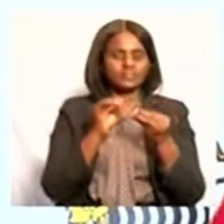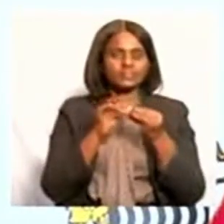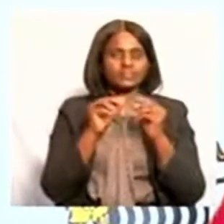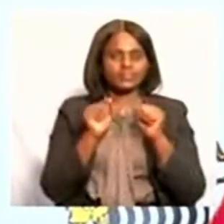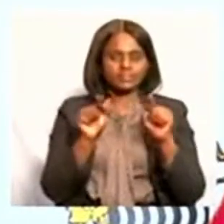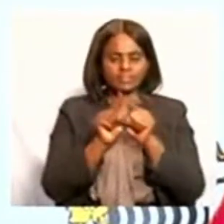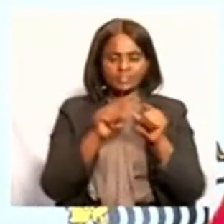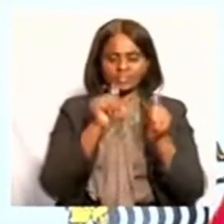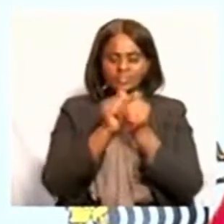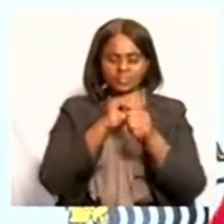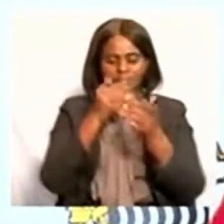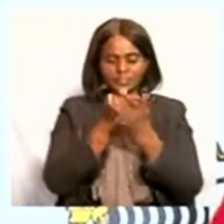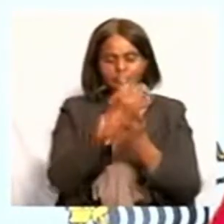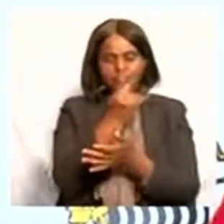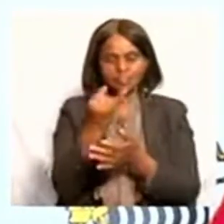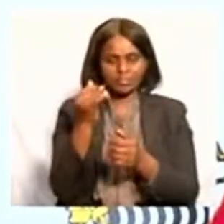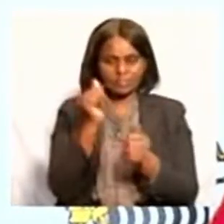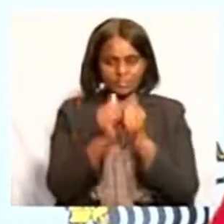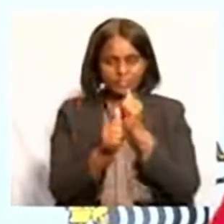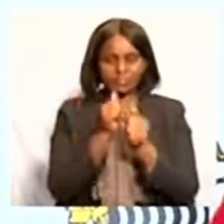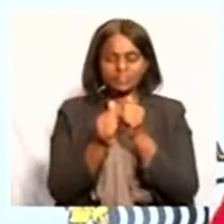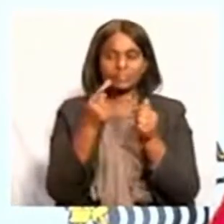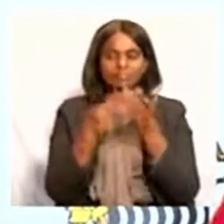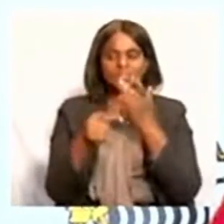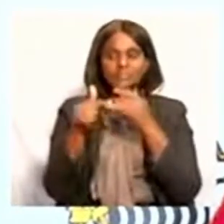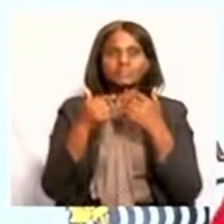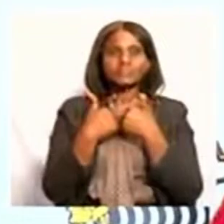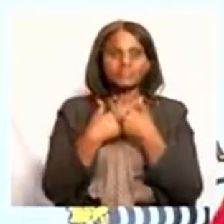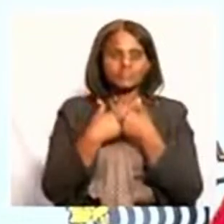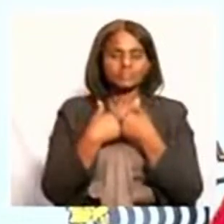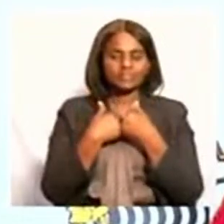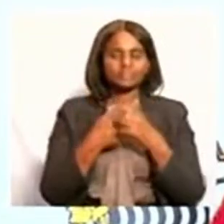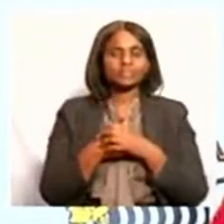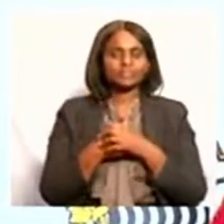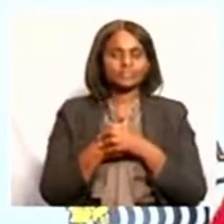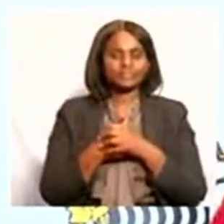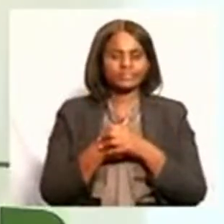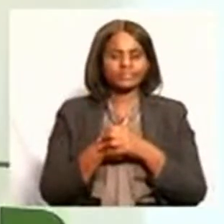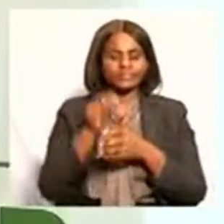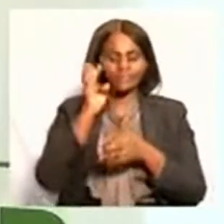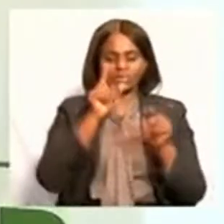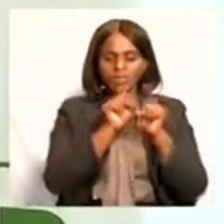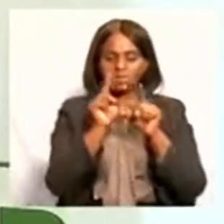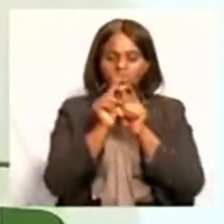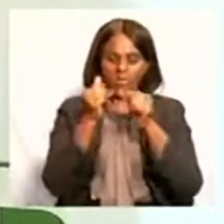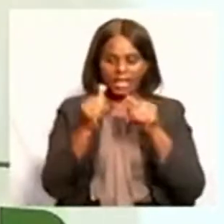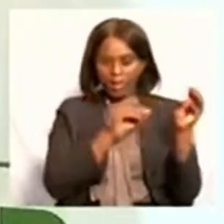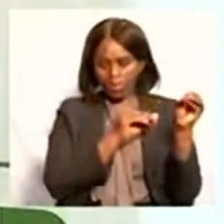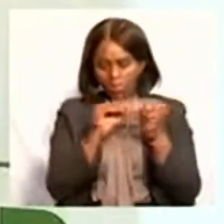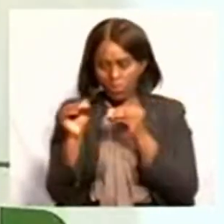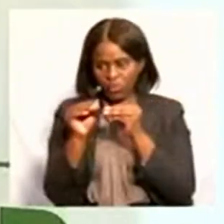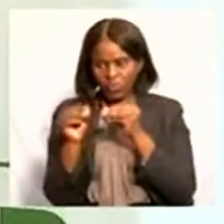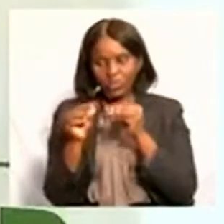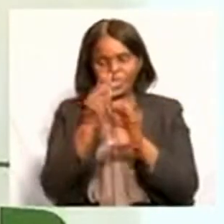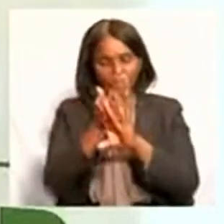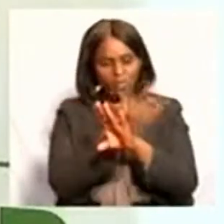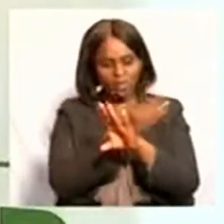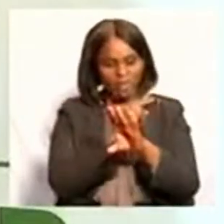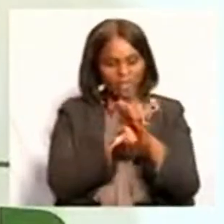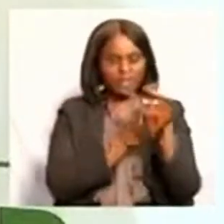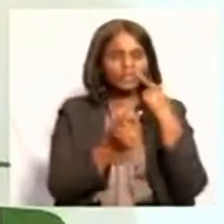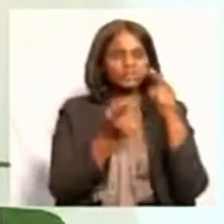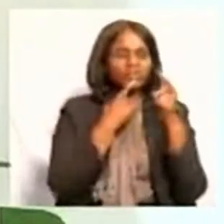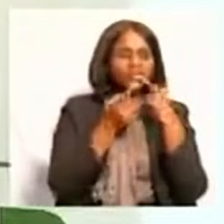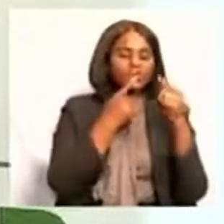those issues which they have. All right. Yeah. Okay, then I'll also now move on to earlier on we are looking at